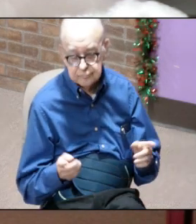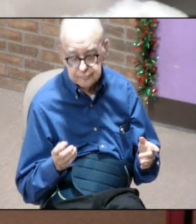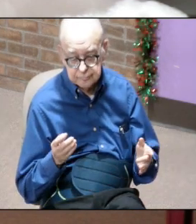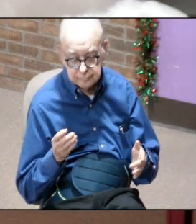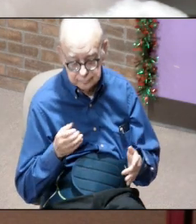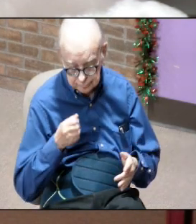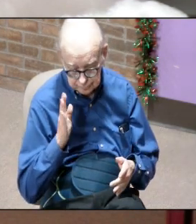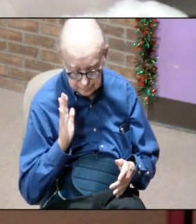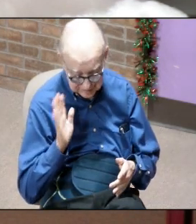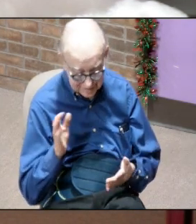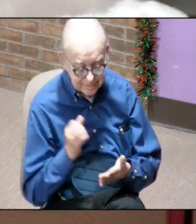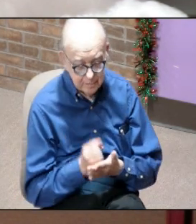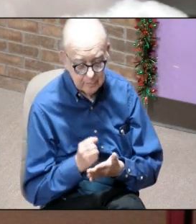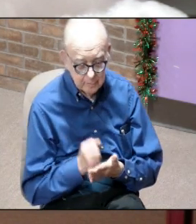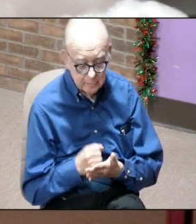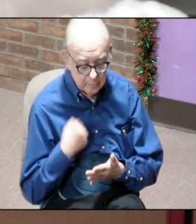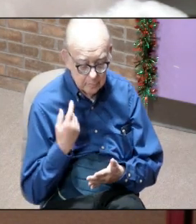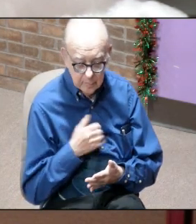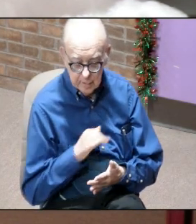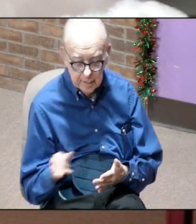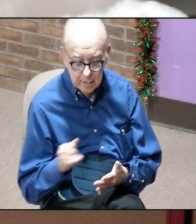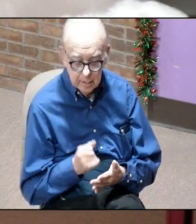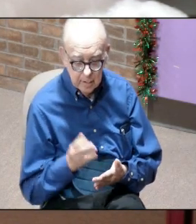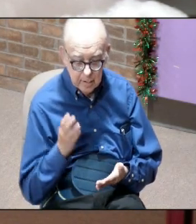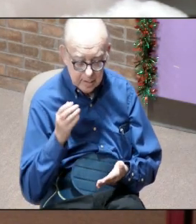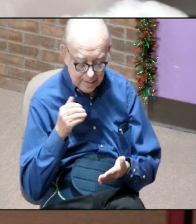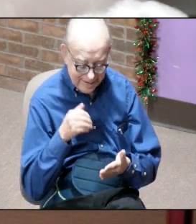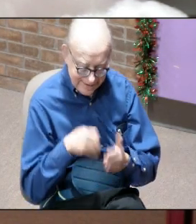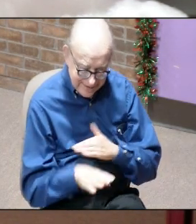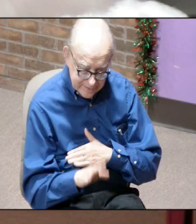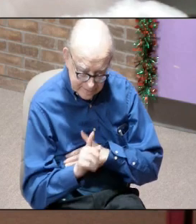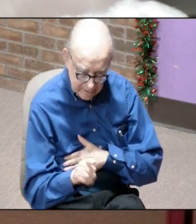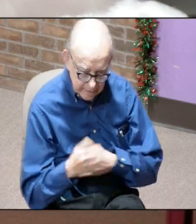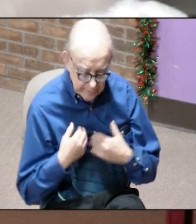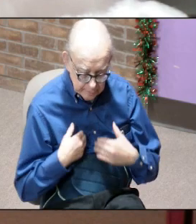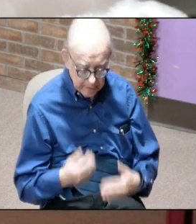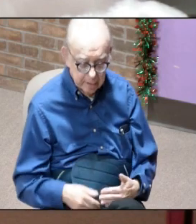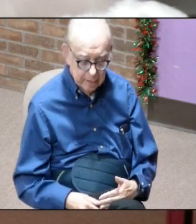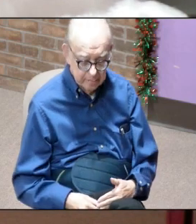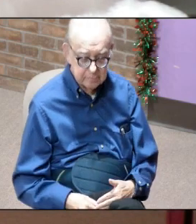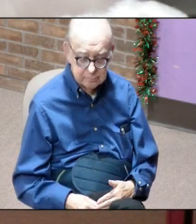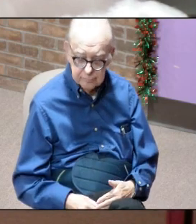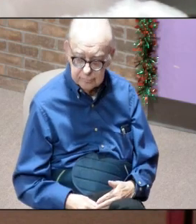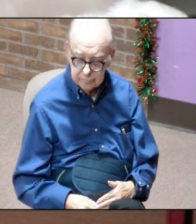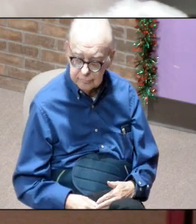But by God's help, we can all be the same on what's on the inside.